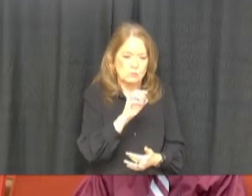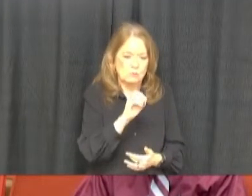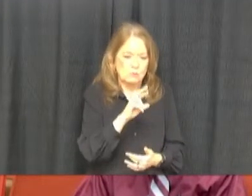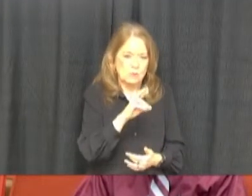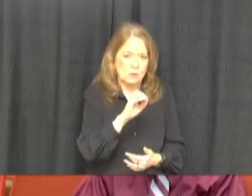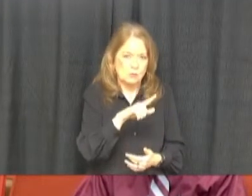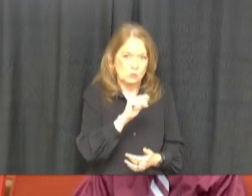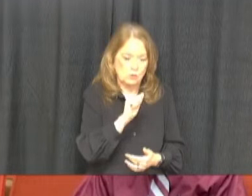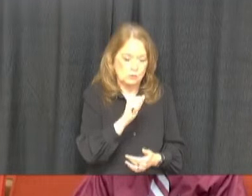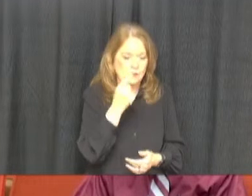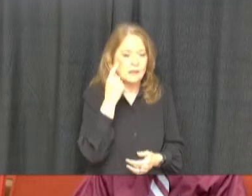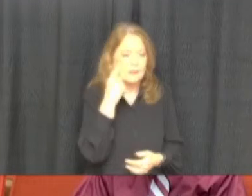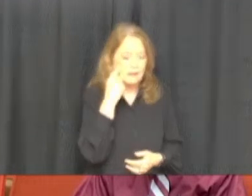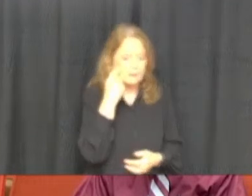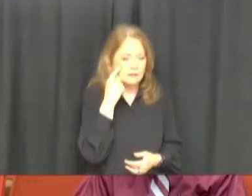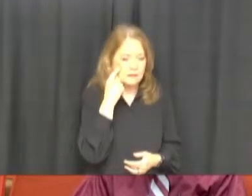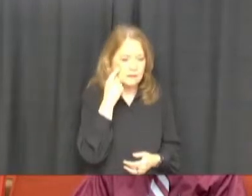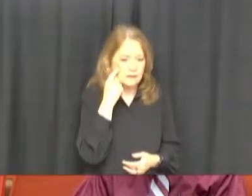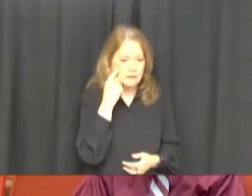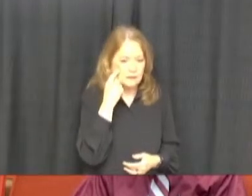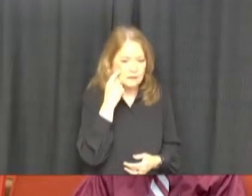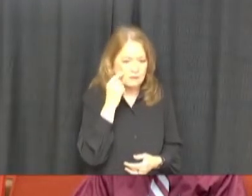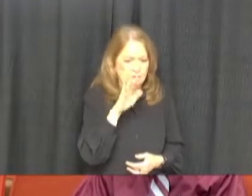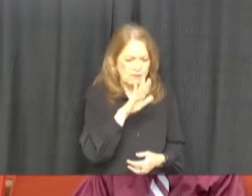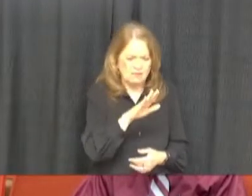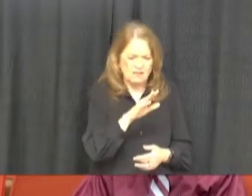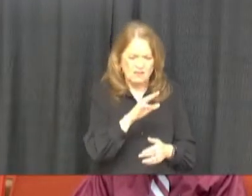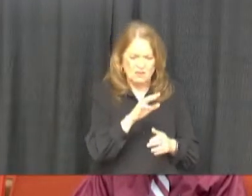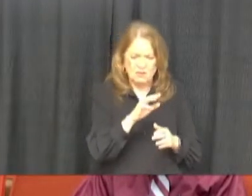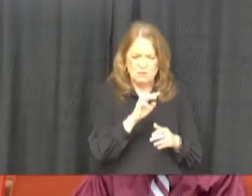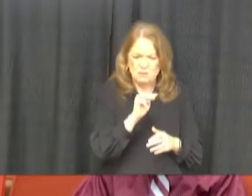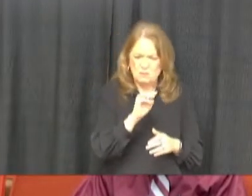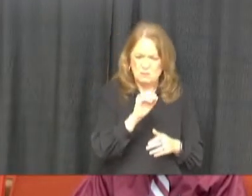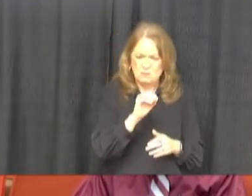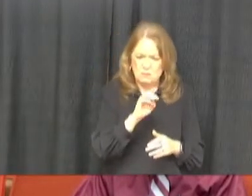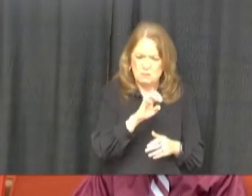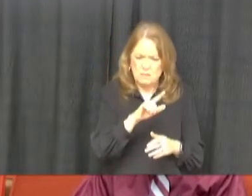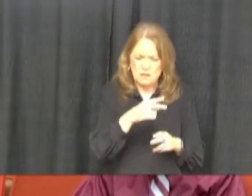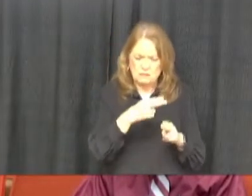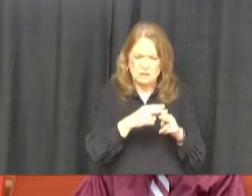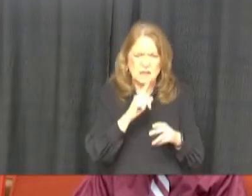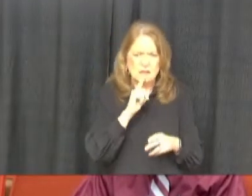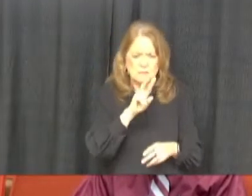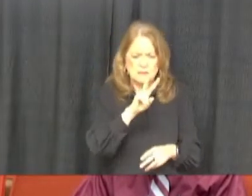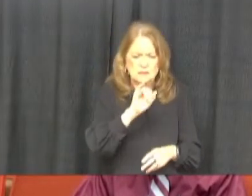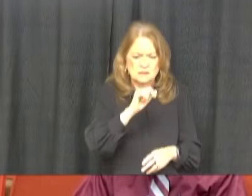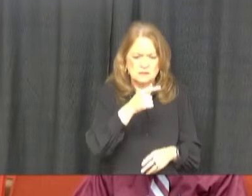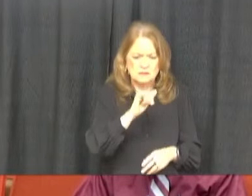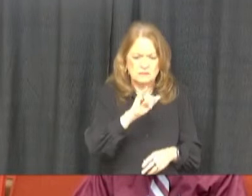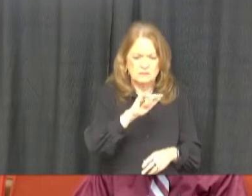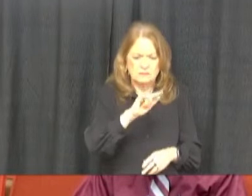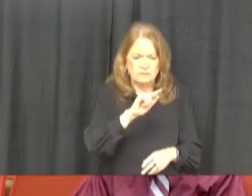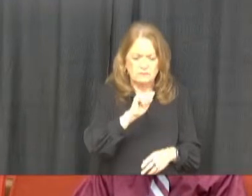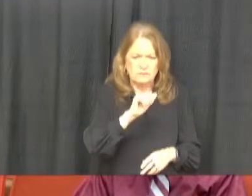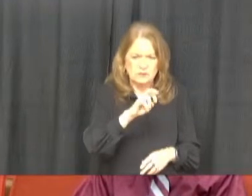I think their model name, I guess I would call it, is Vigilant. Vigilant,